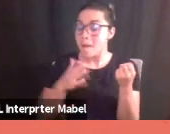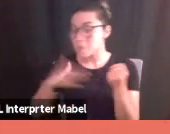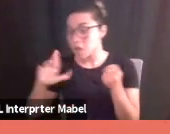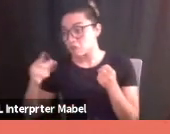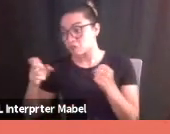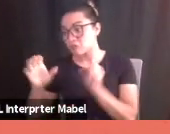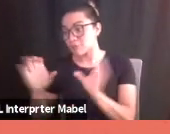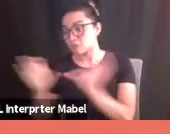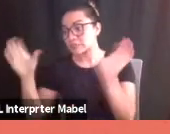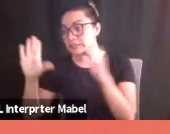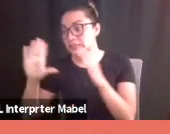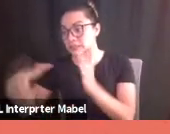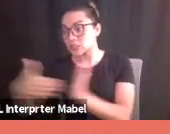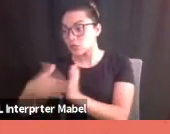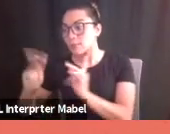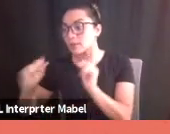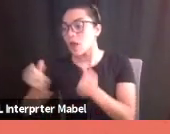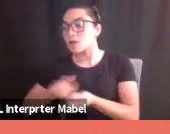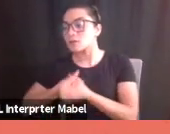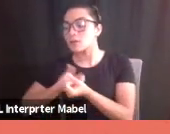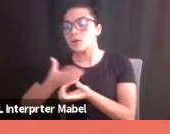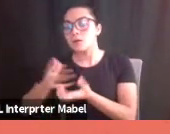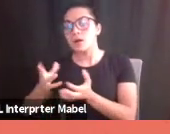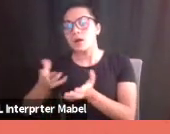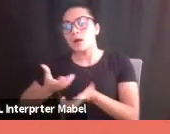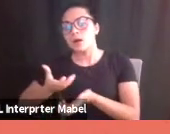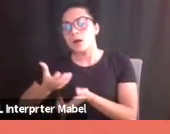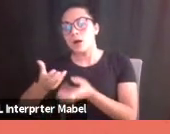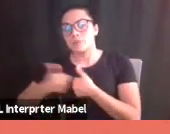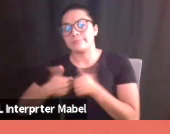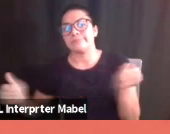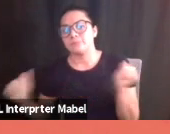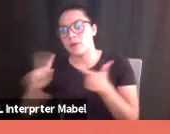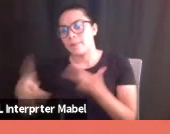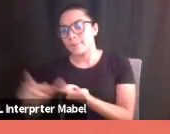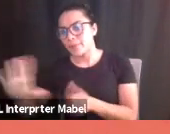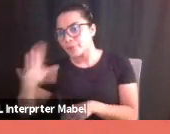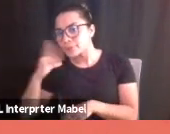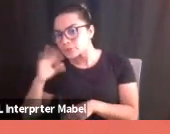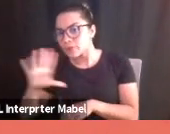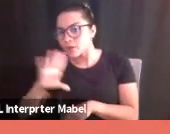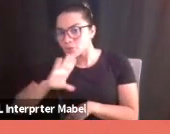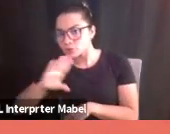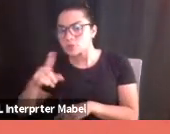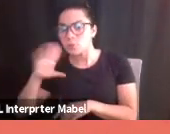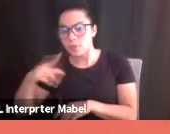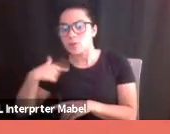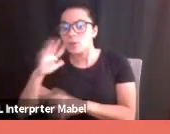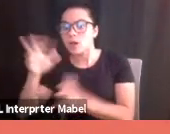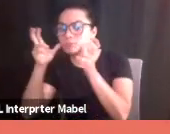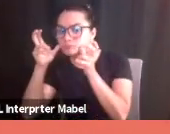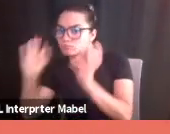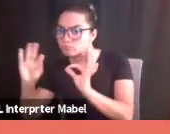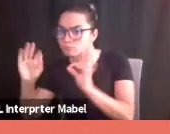safe space where folks can speak candidly about their experiences and their frustrations, and know that they will be held. And if you also maybe have